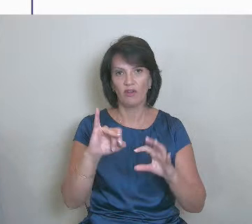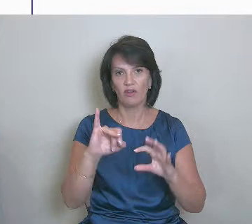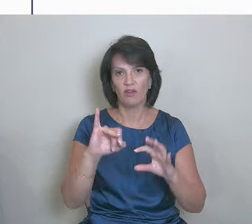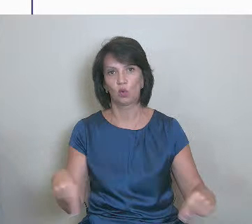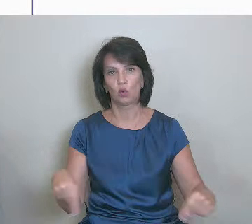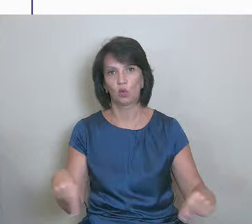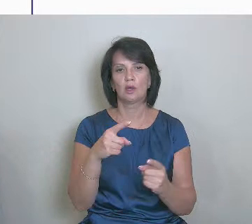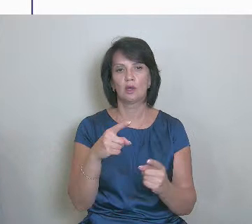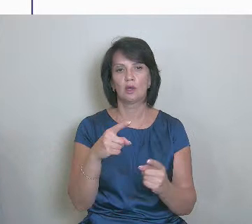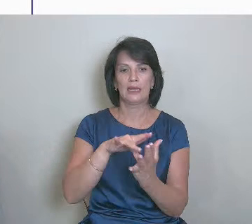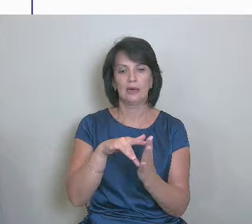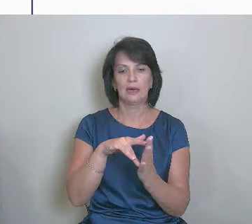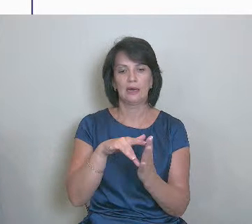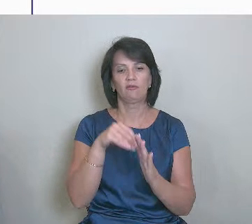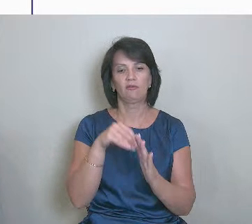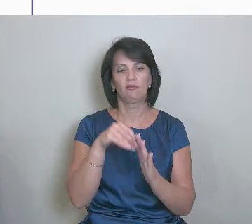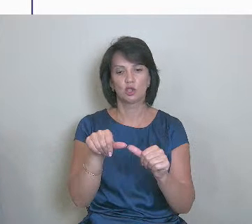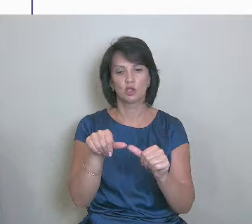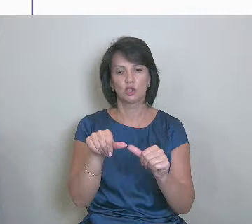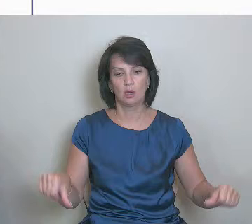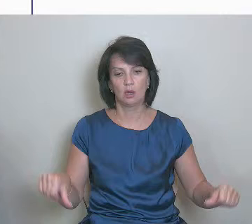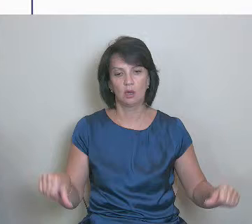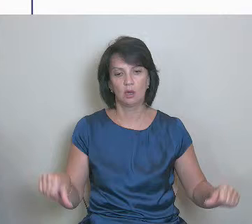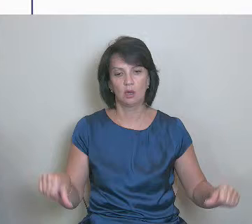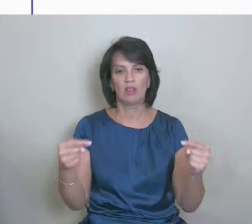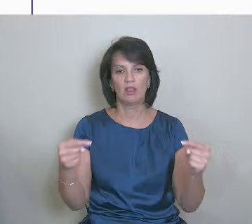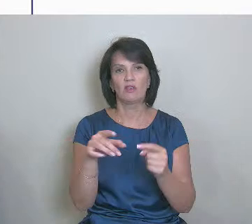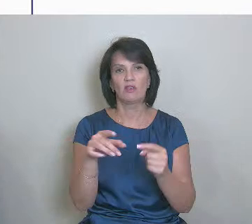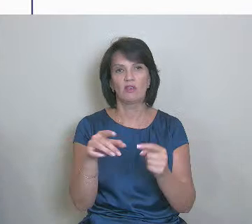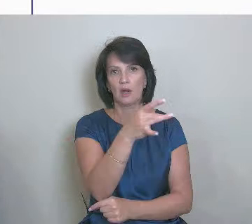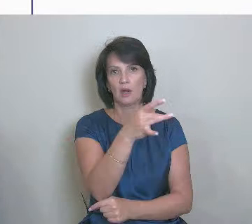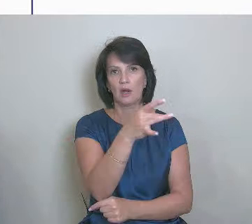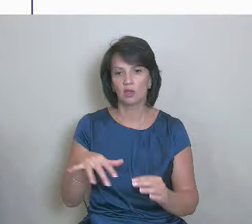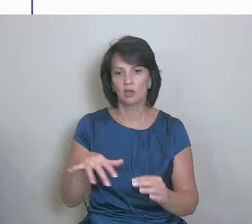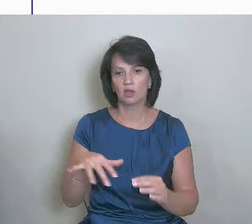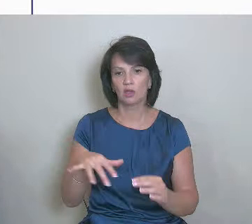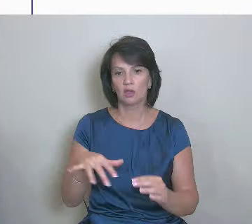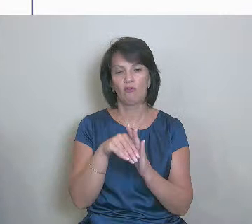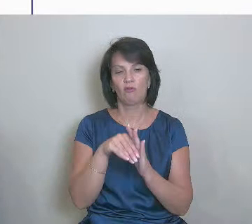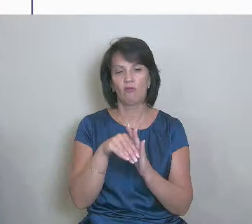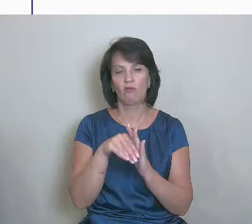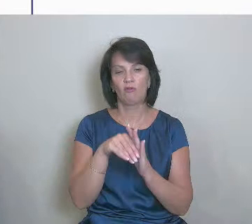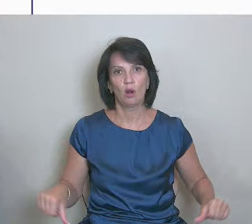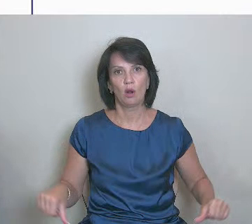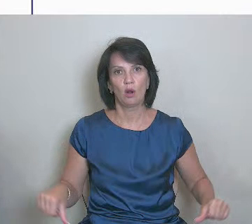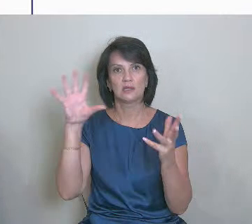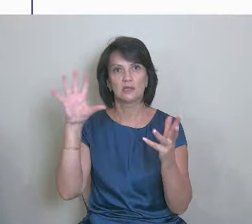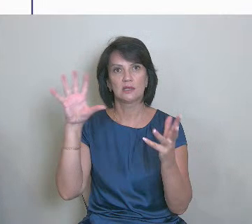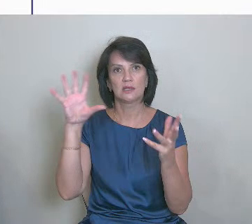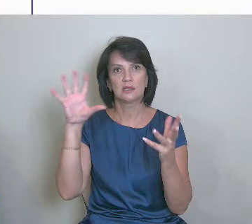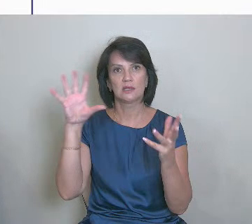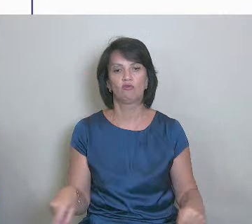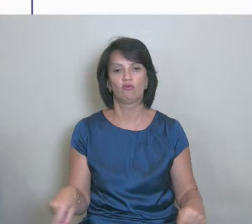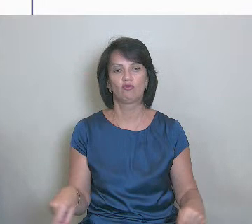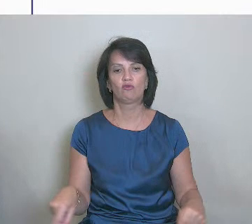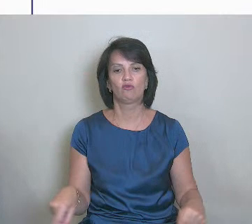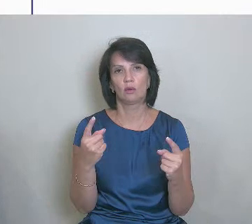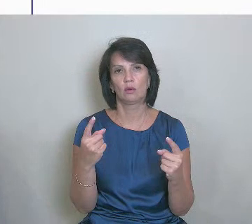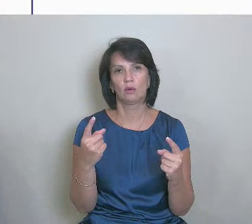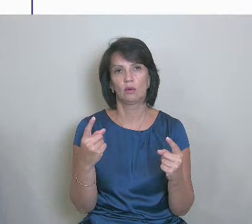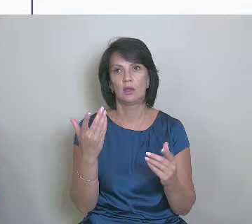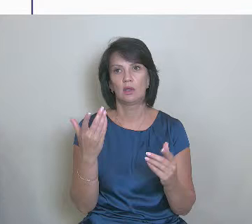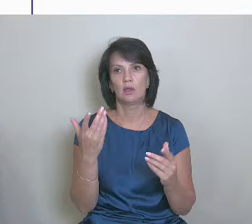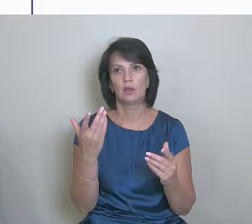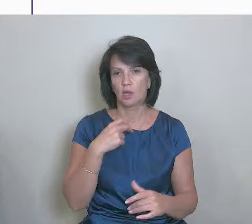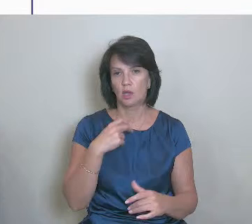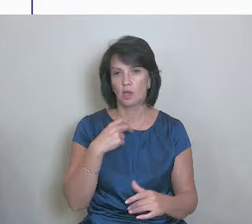created by CEC and by the relevant rayon TECs, and in general,